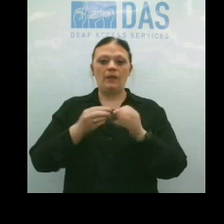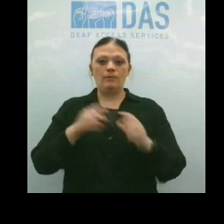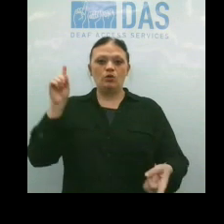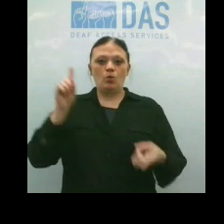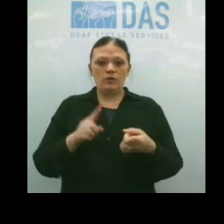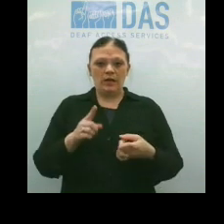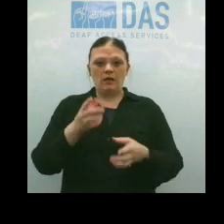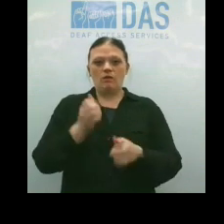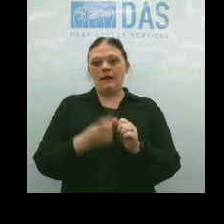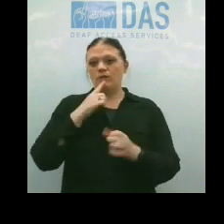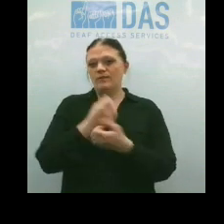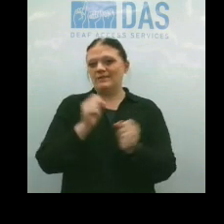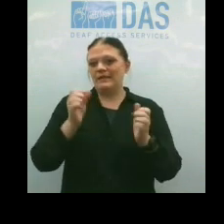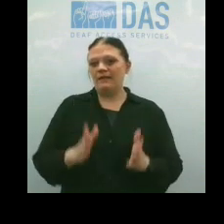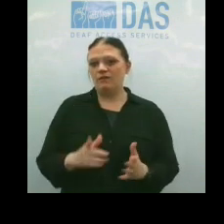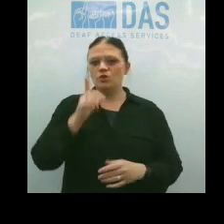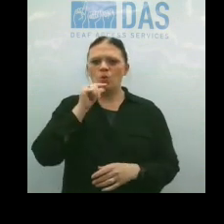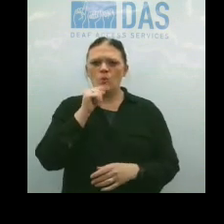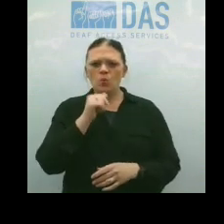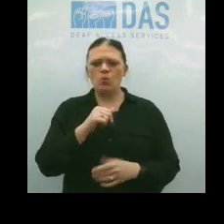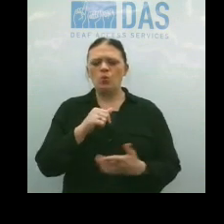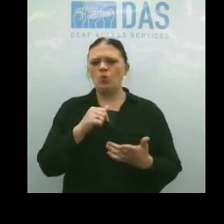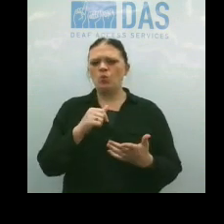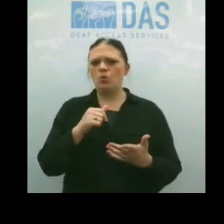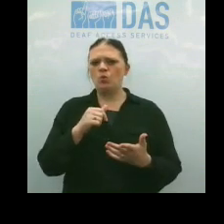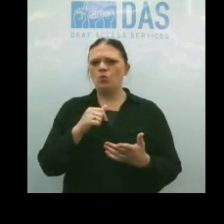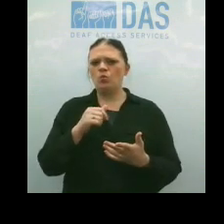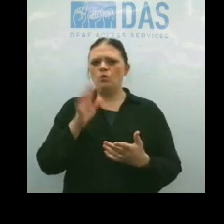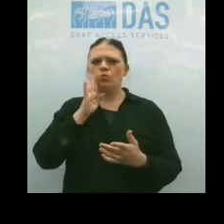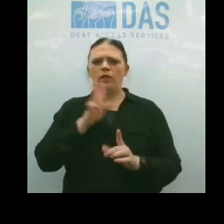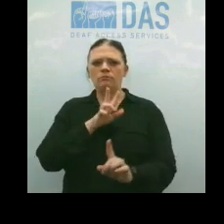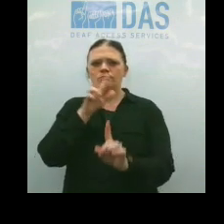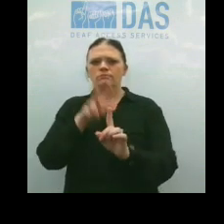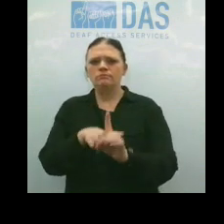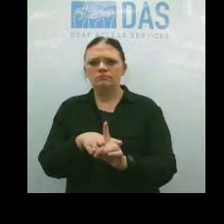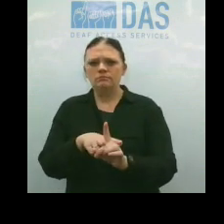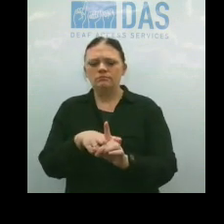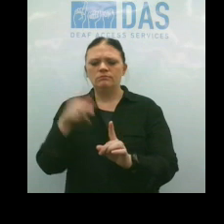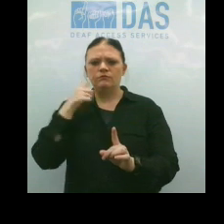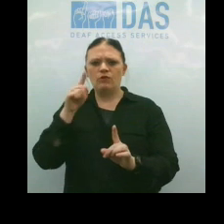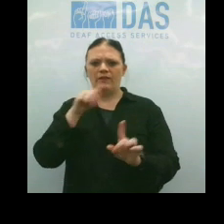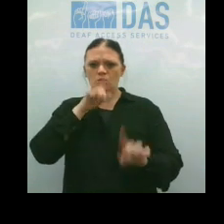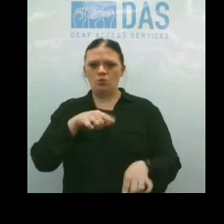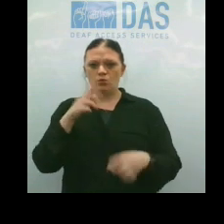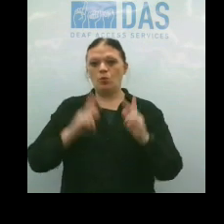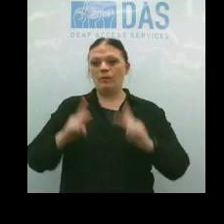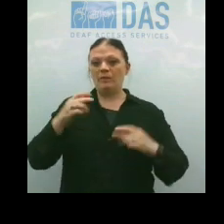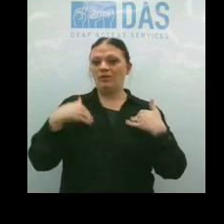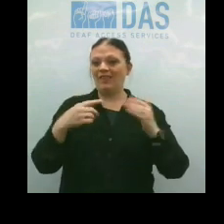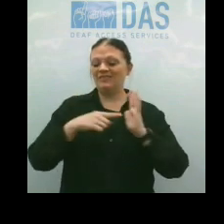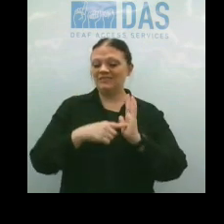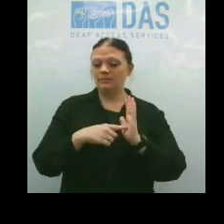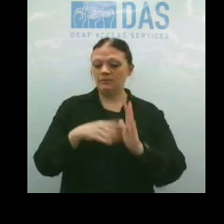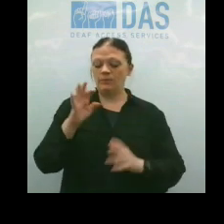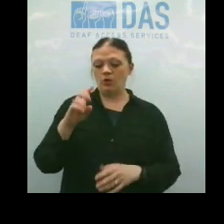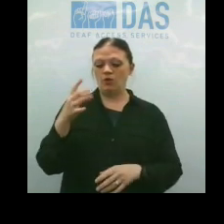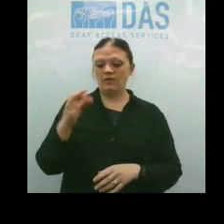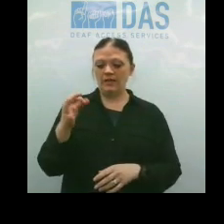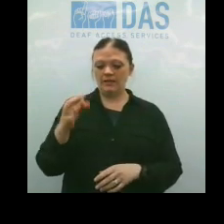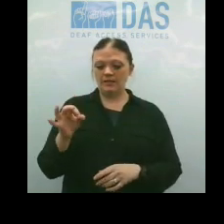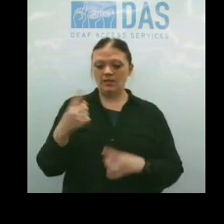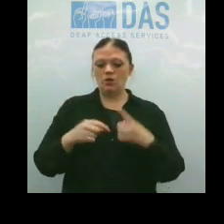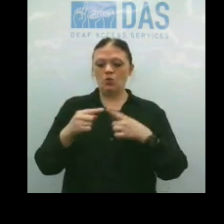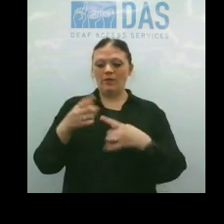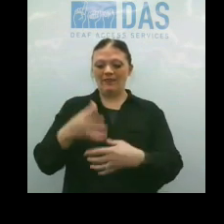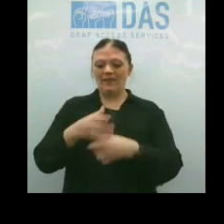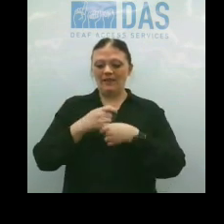everybody safer. So who is subject to these commissioner's orders? So people that have symptoms of COVID-19, when they get